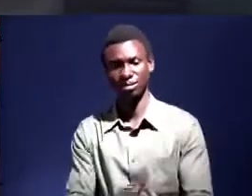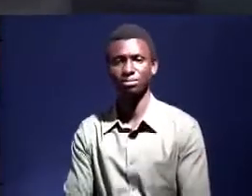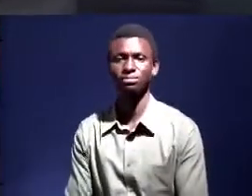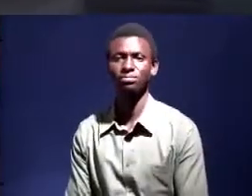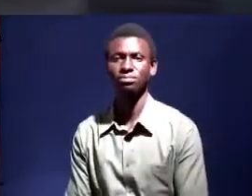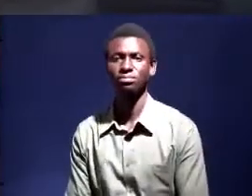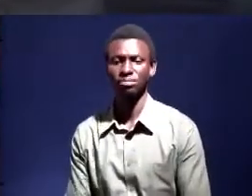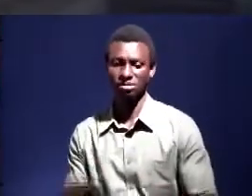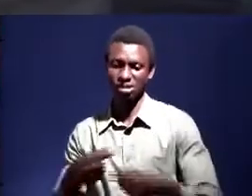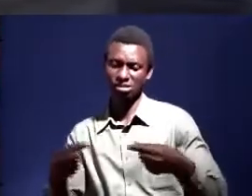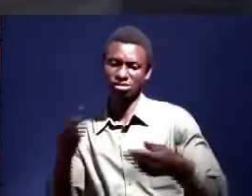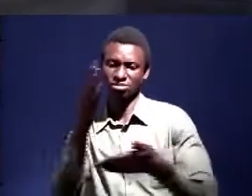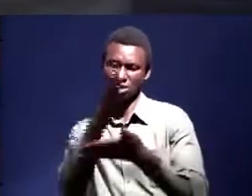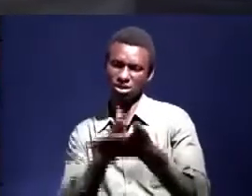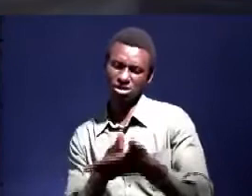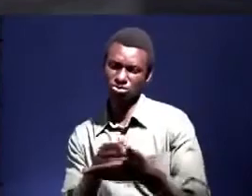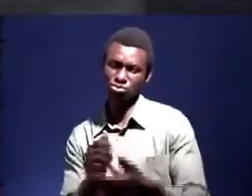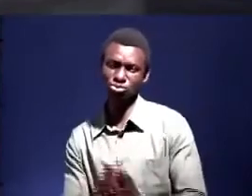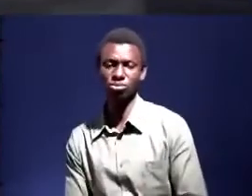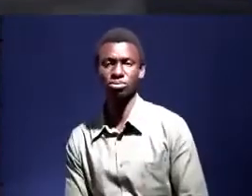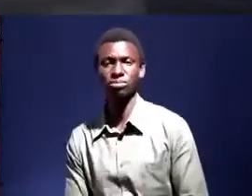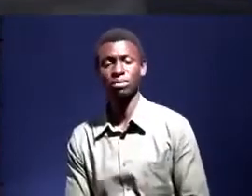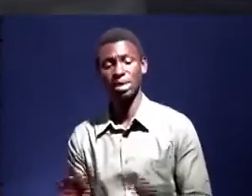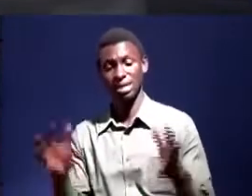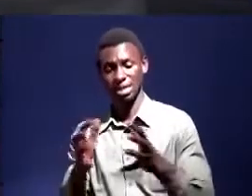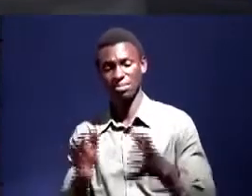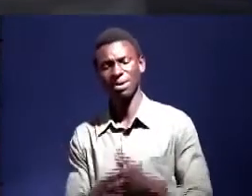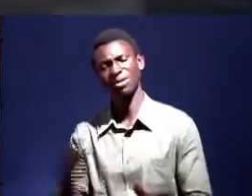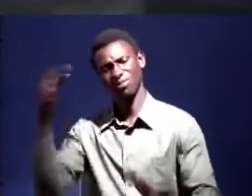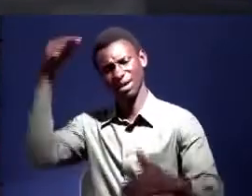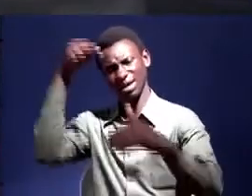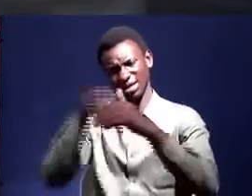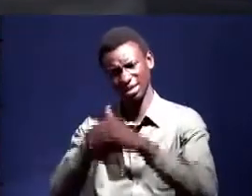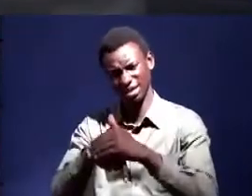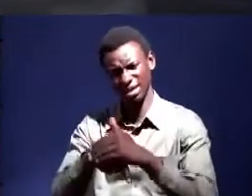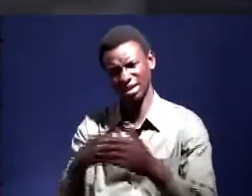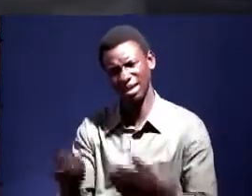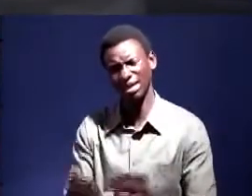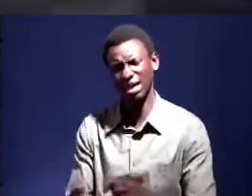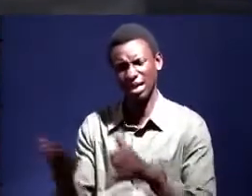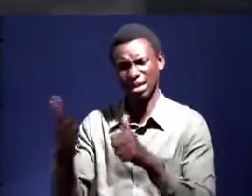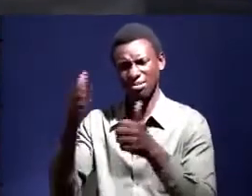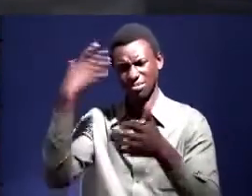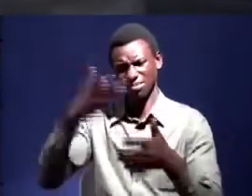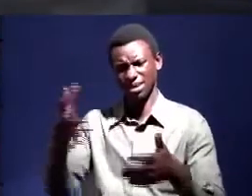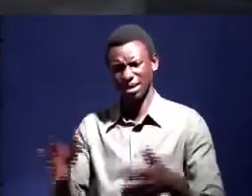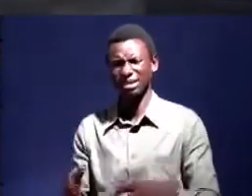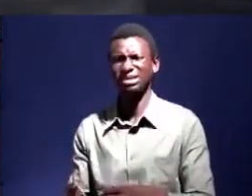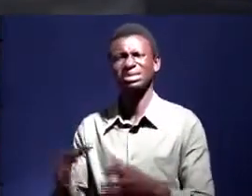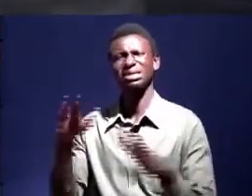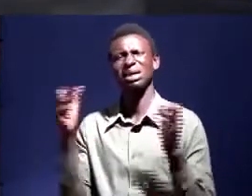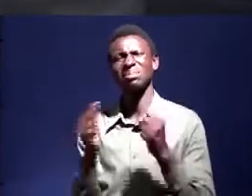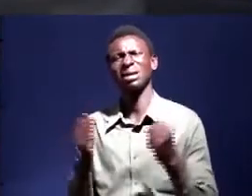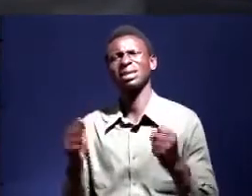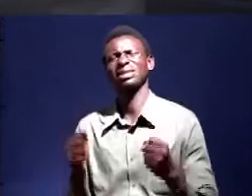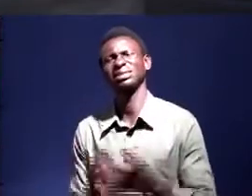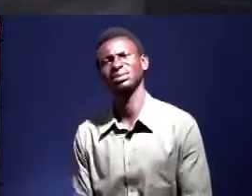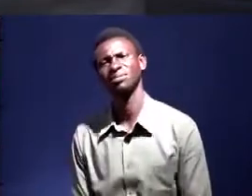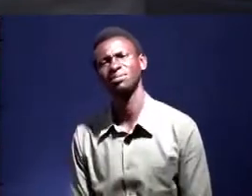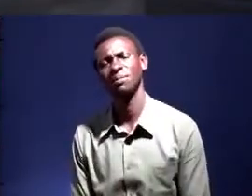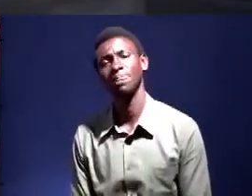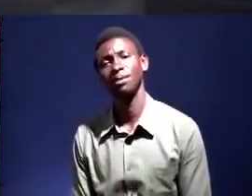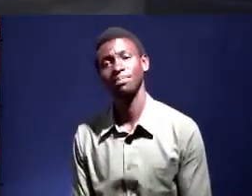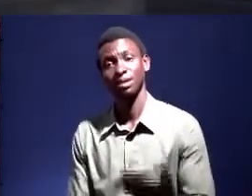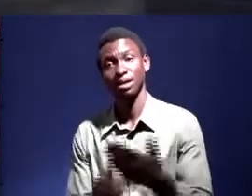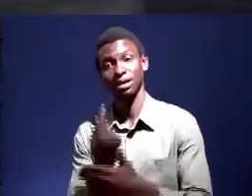under the cold water. Ndani ya ile maji akajiri. Stood up. The pastor did that for 5 or 6 days in a